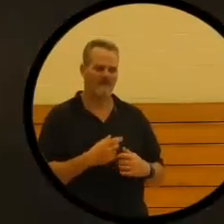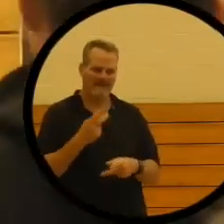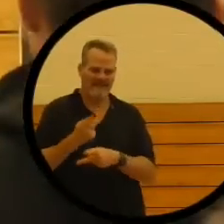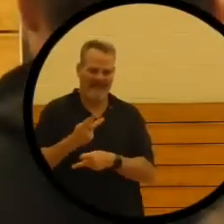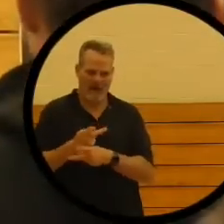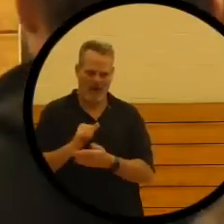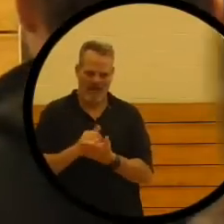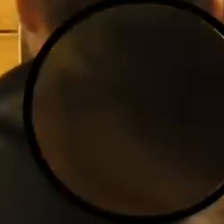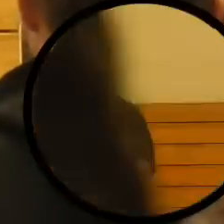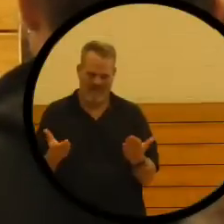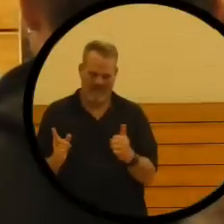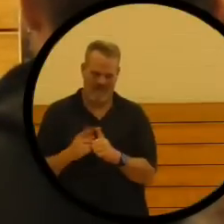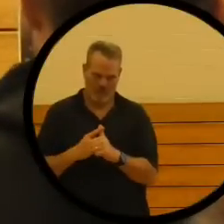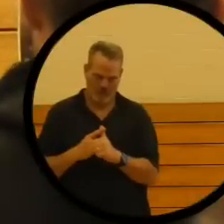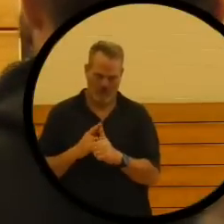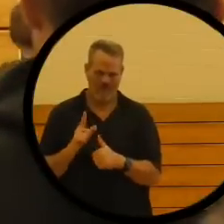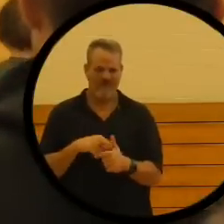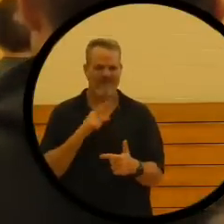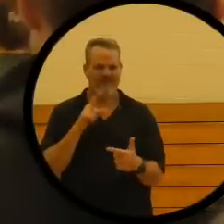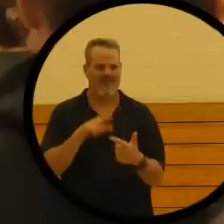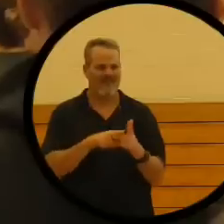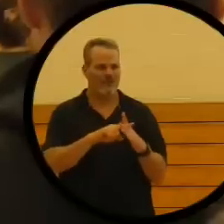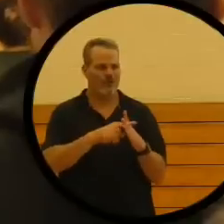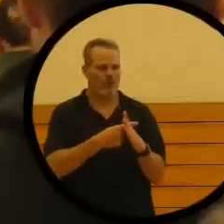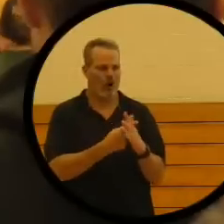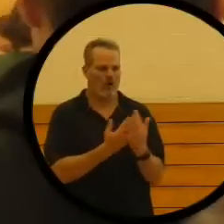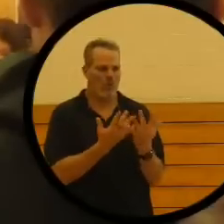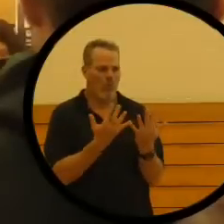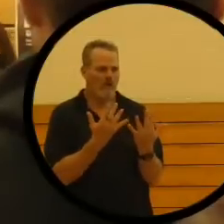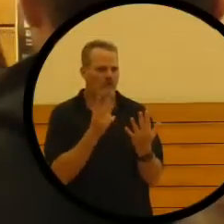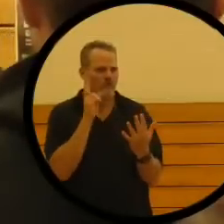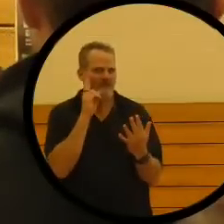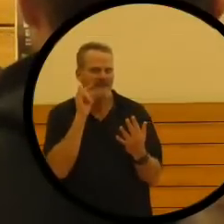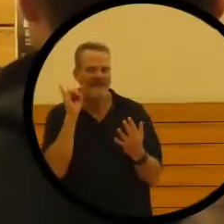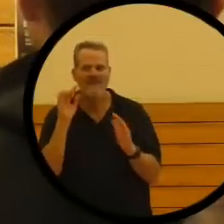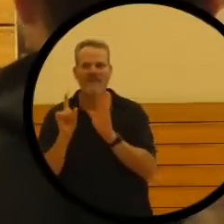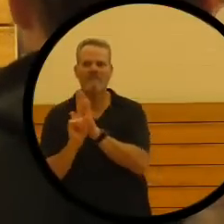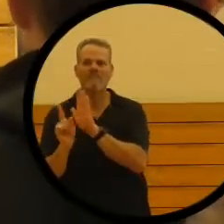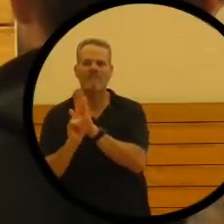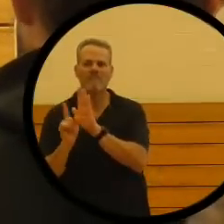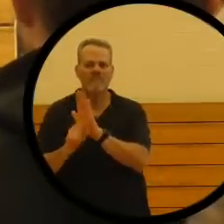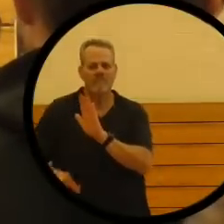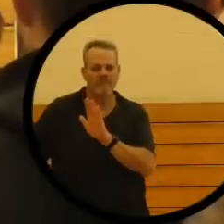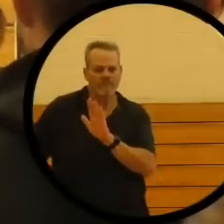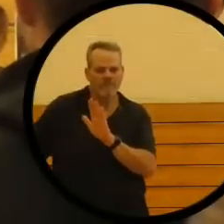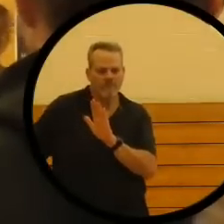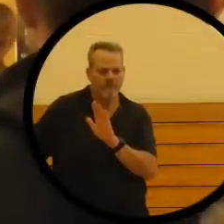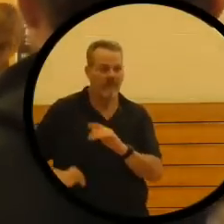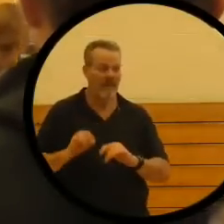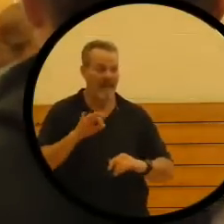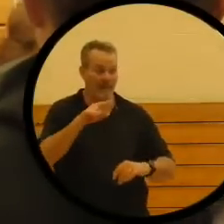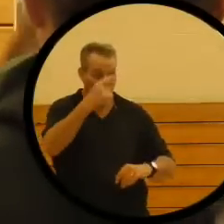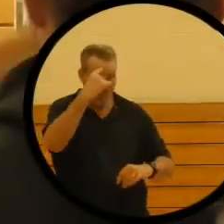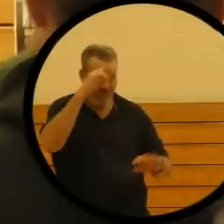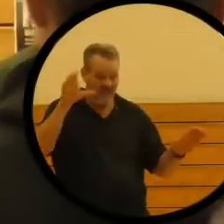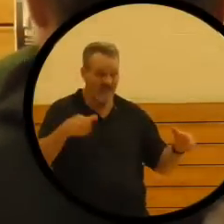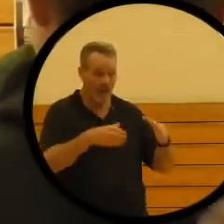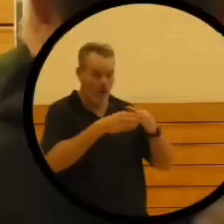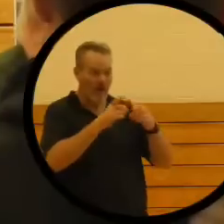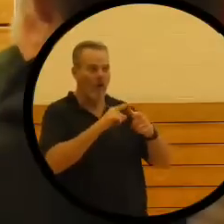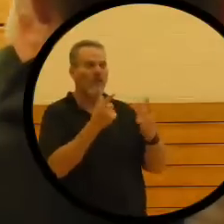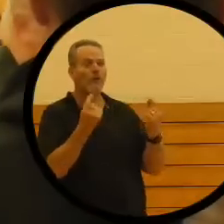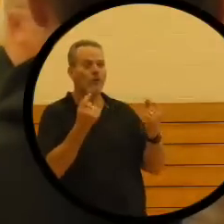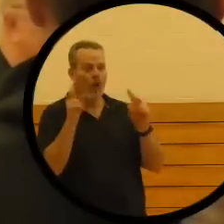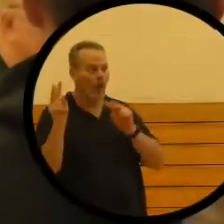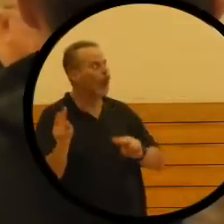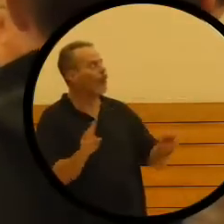stuff. And then start waiting for if you get notification. If you think it's a volcano, then just look up the mountain.